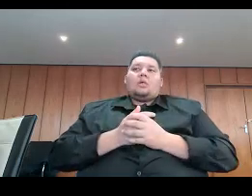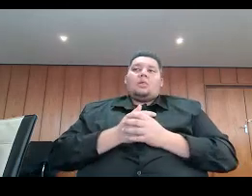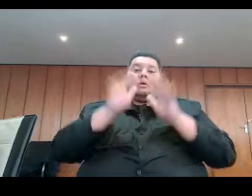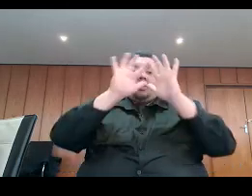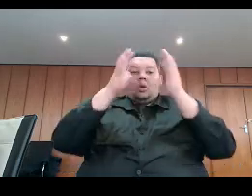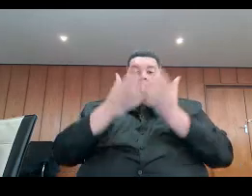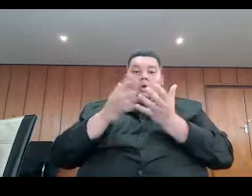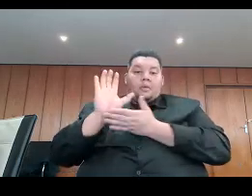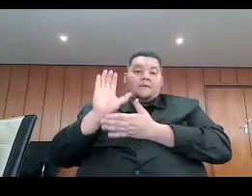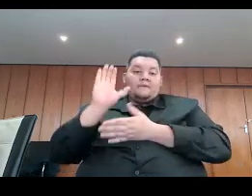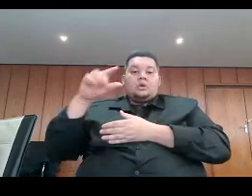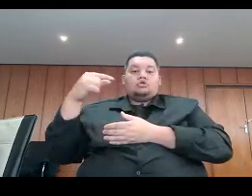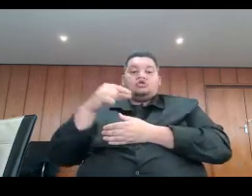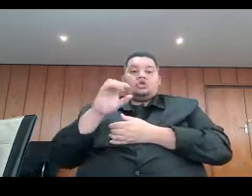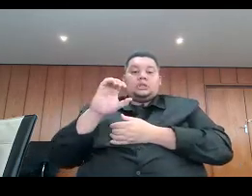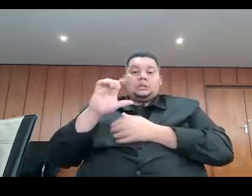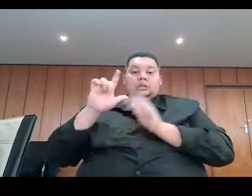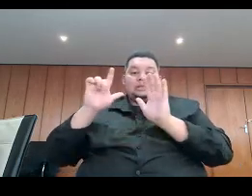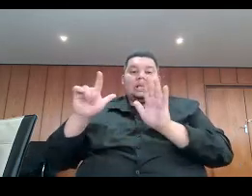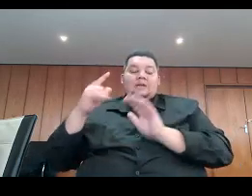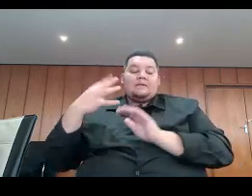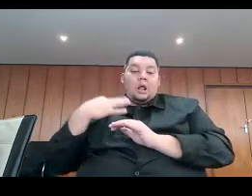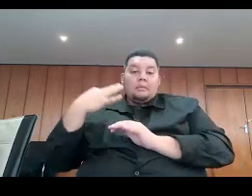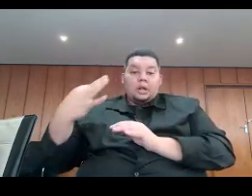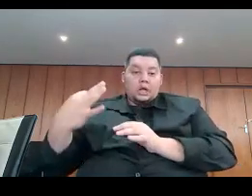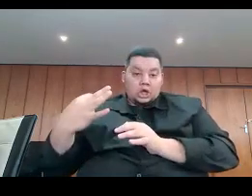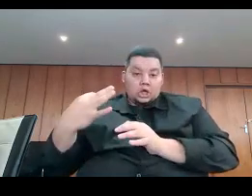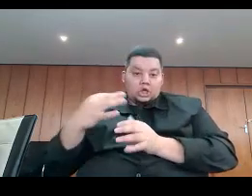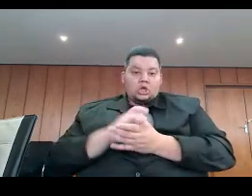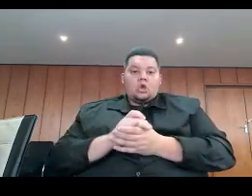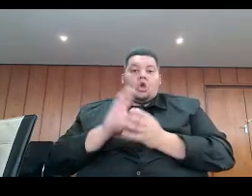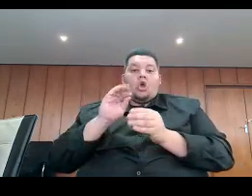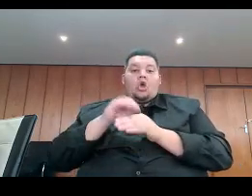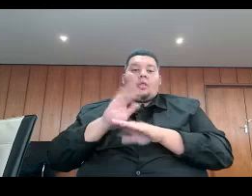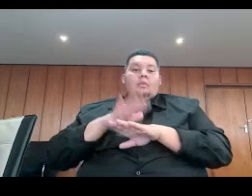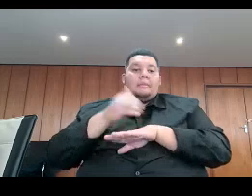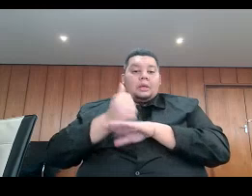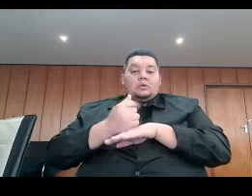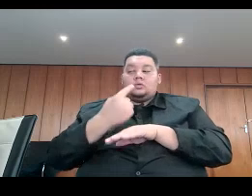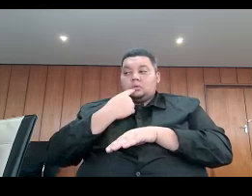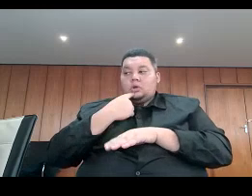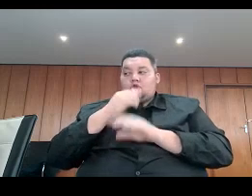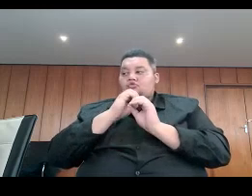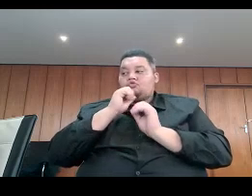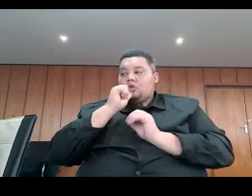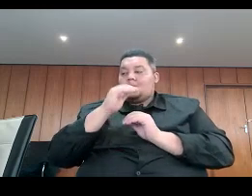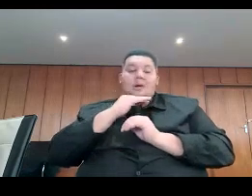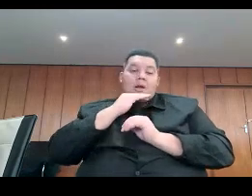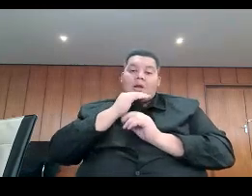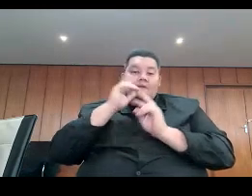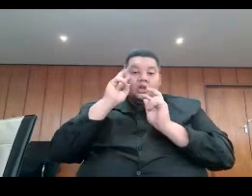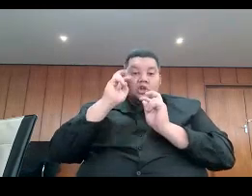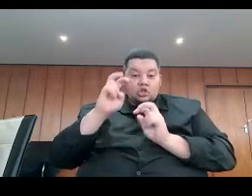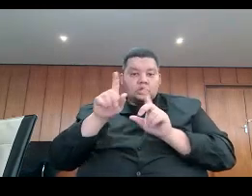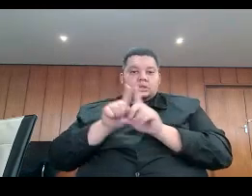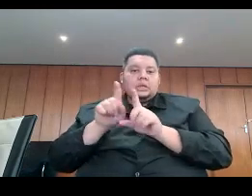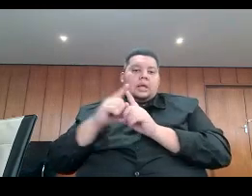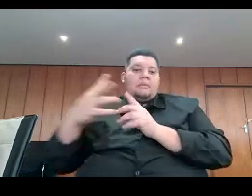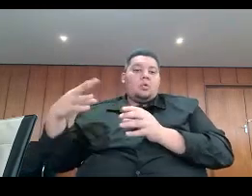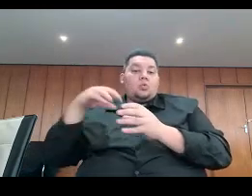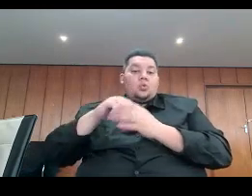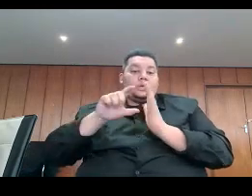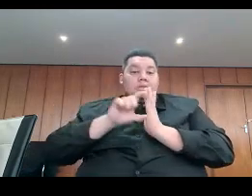Fund GC7 application on the basis that there's not enough research and that including disability will